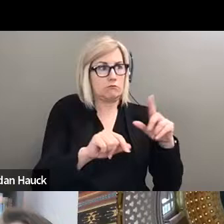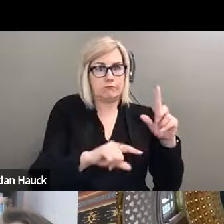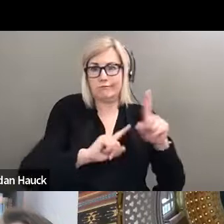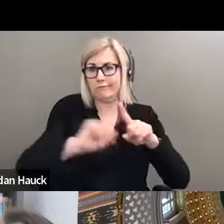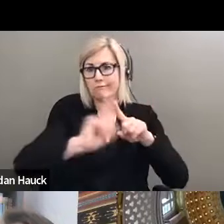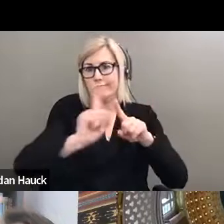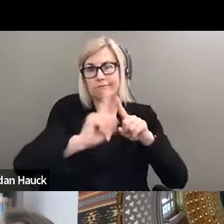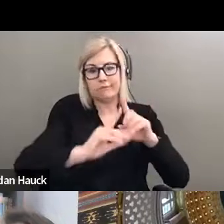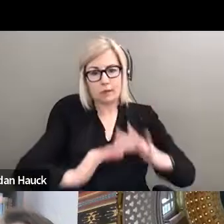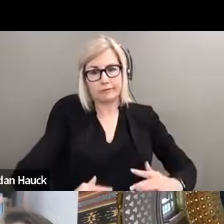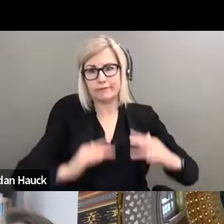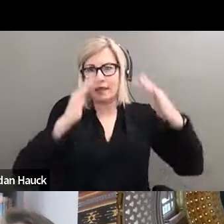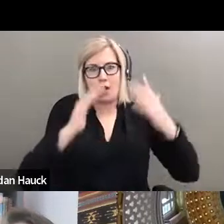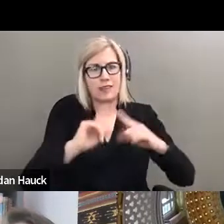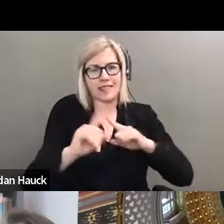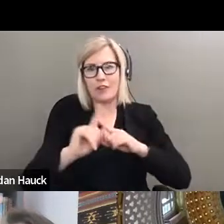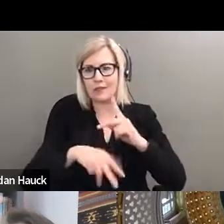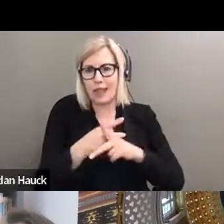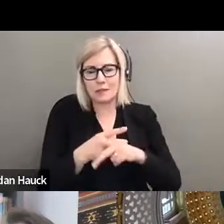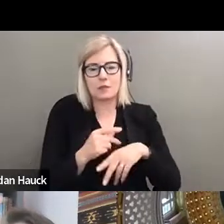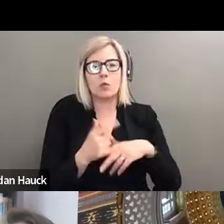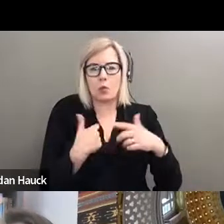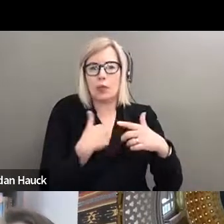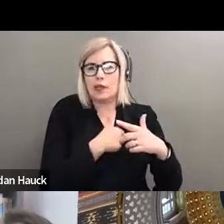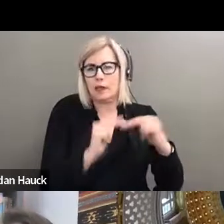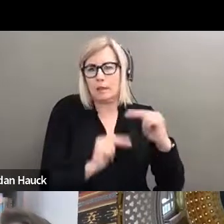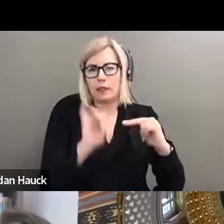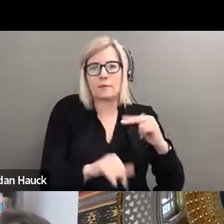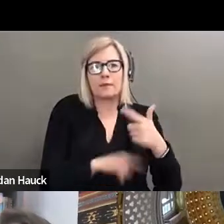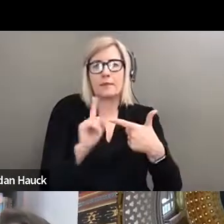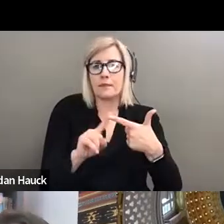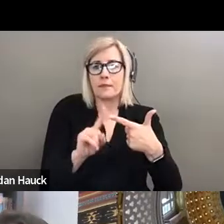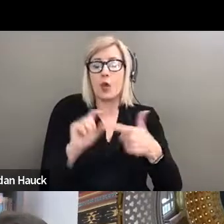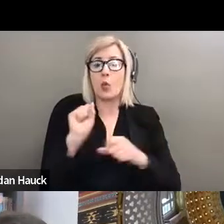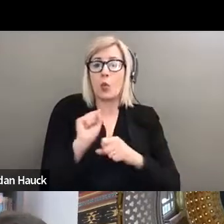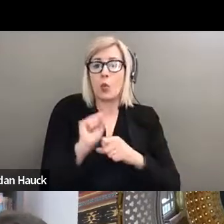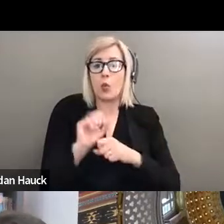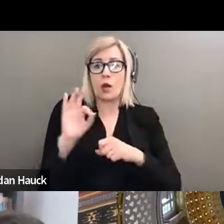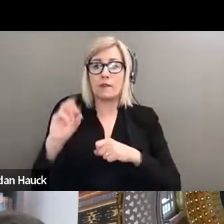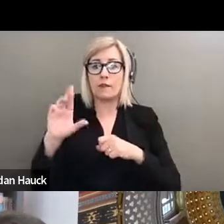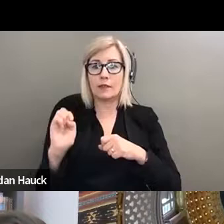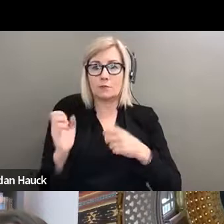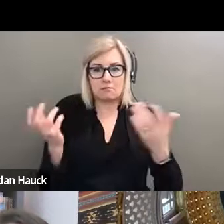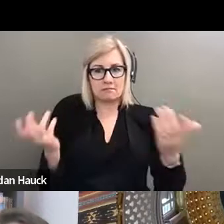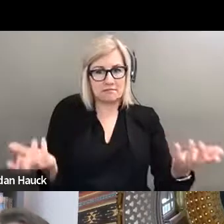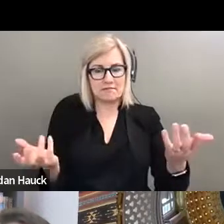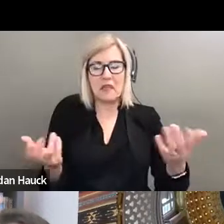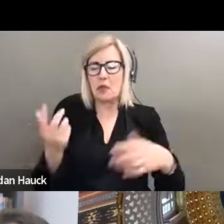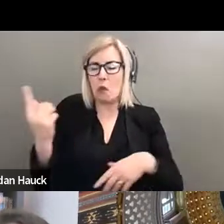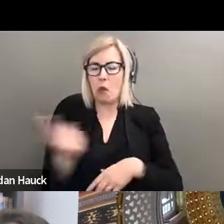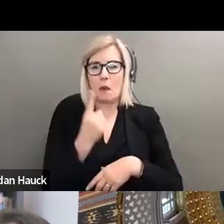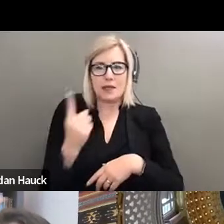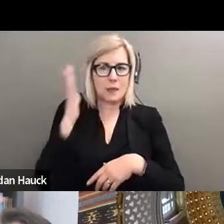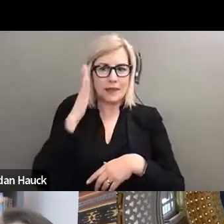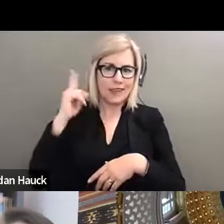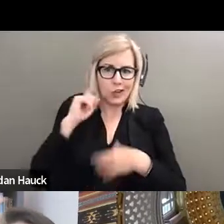of need in the community, and we need to build that. Workforce. We can't go anywhere without hearing about the